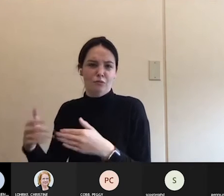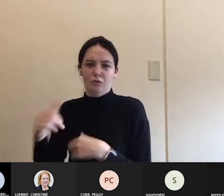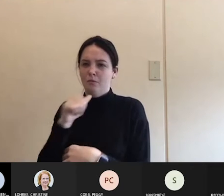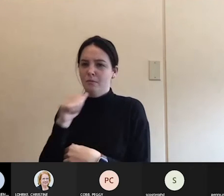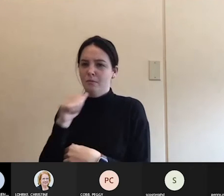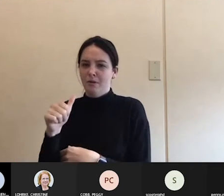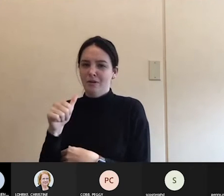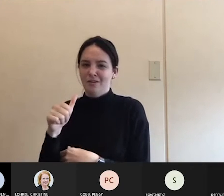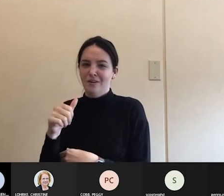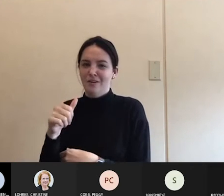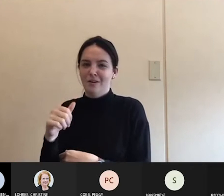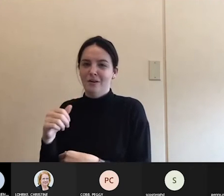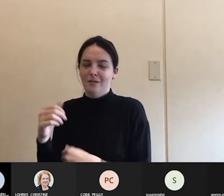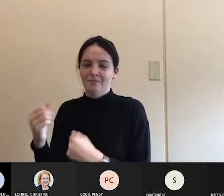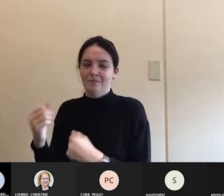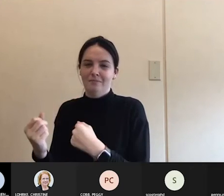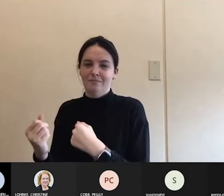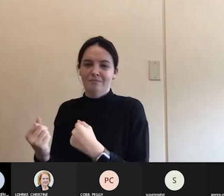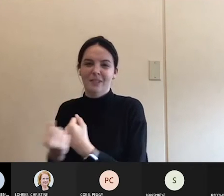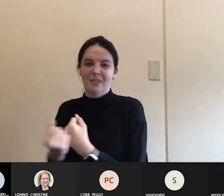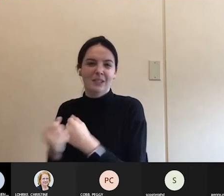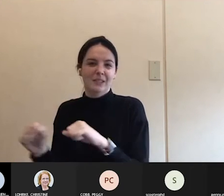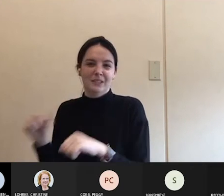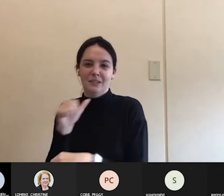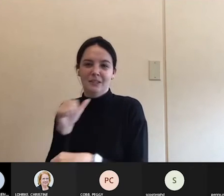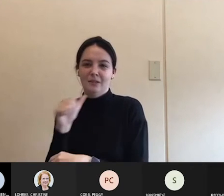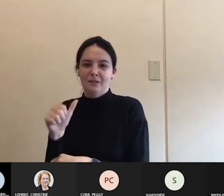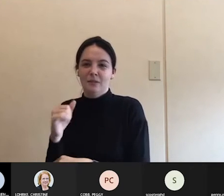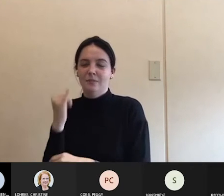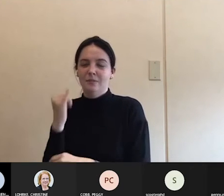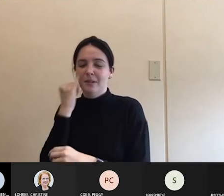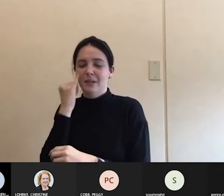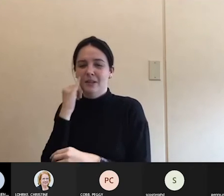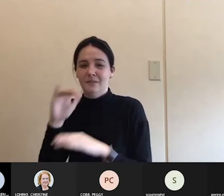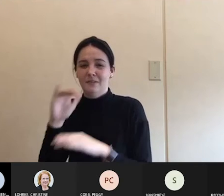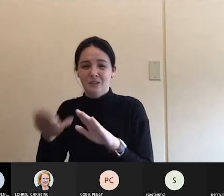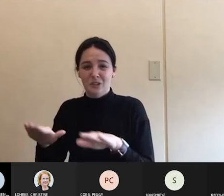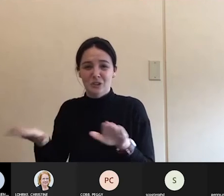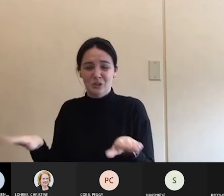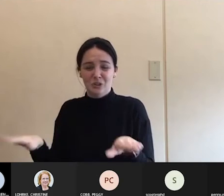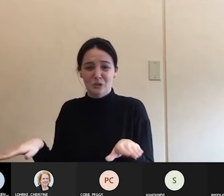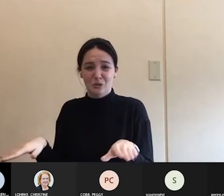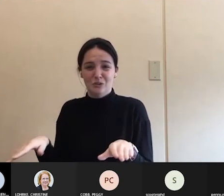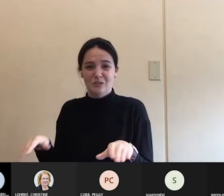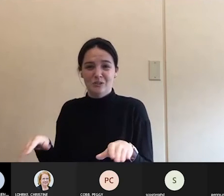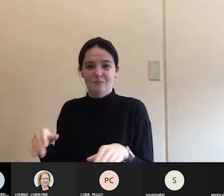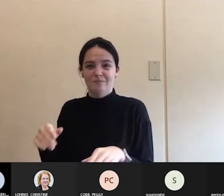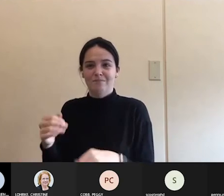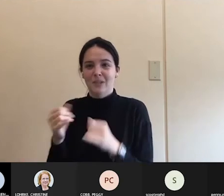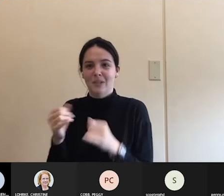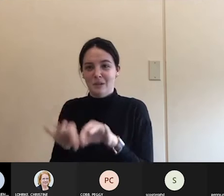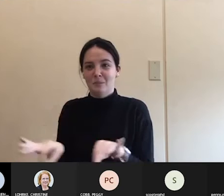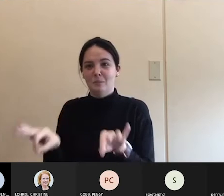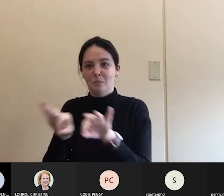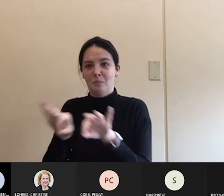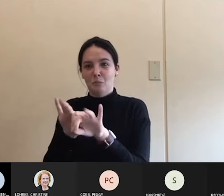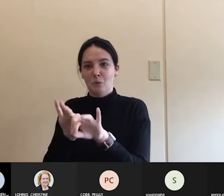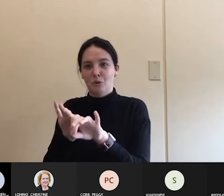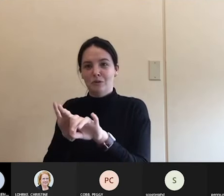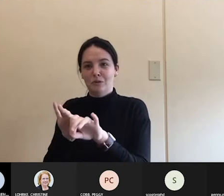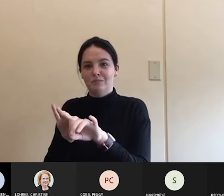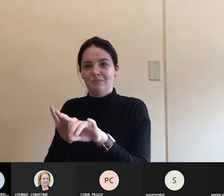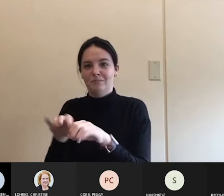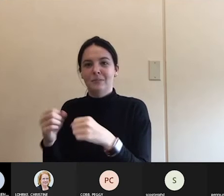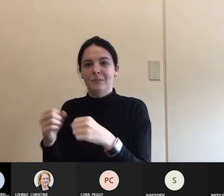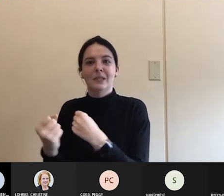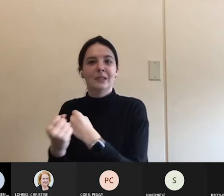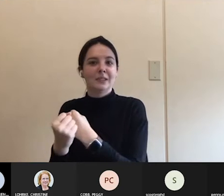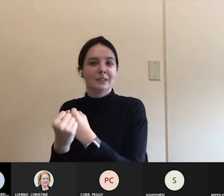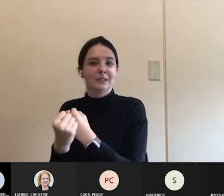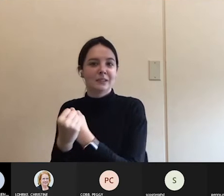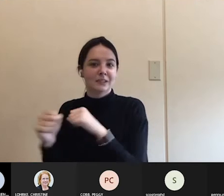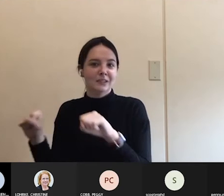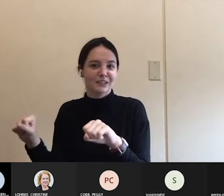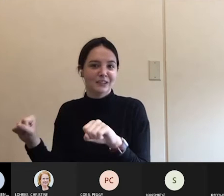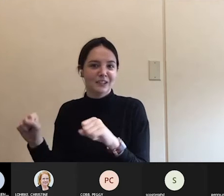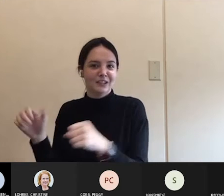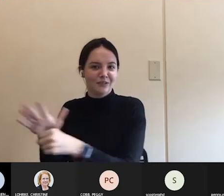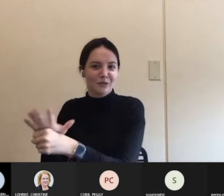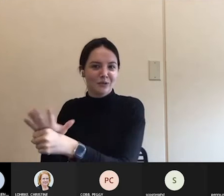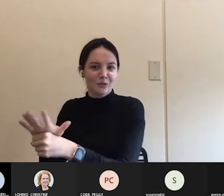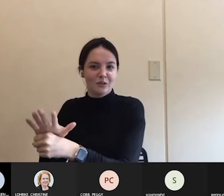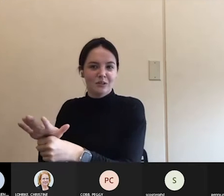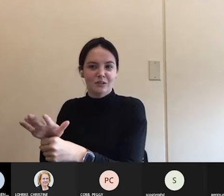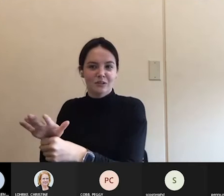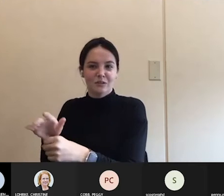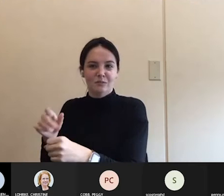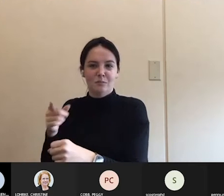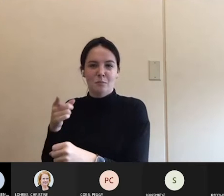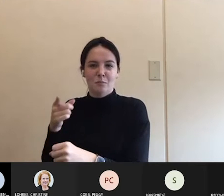normally, if you have children around, make sure they're in safe locations. Don't point this at them, hopefully. All you have to do